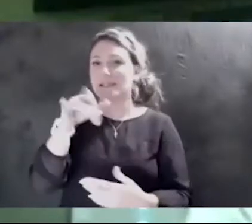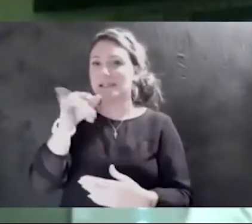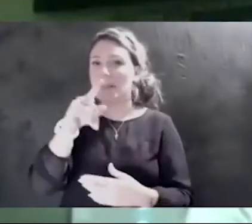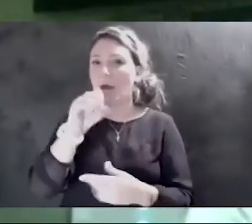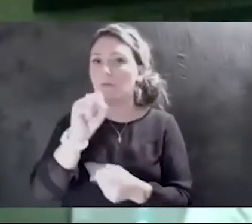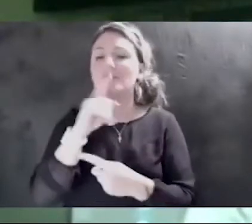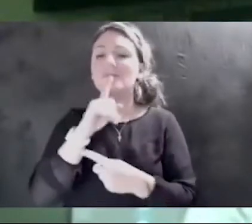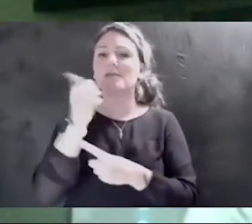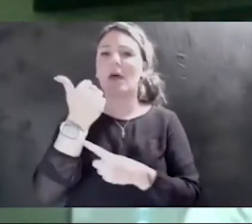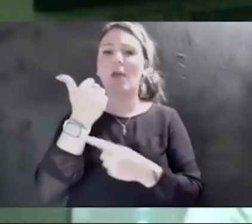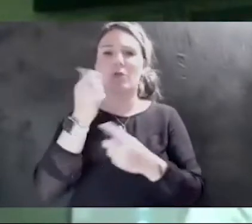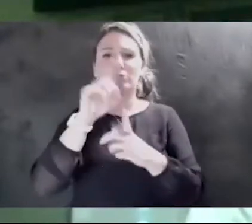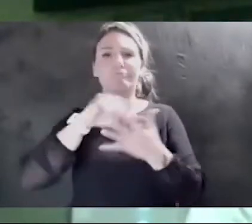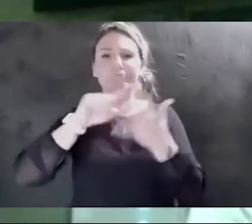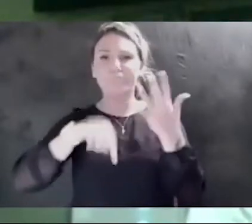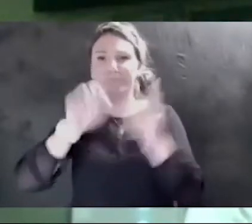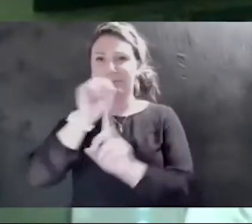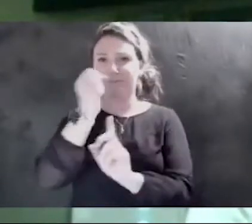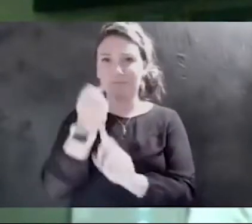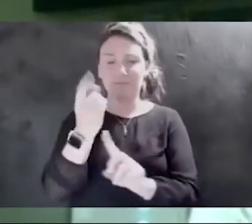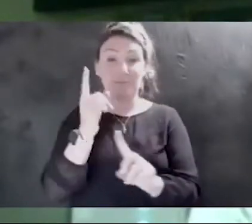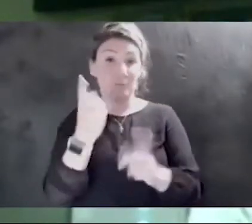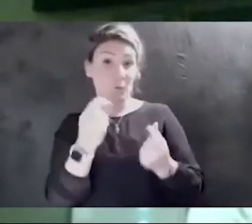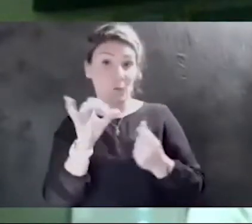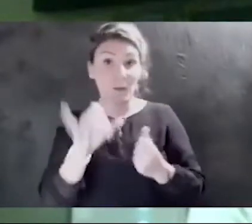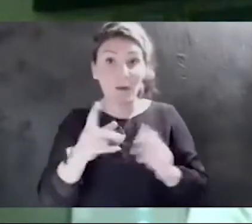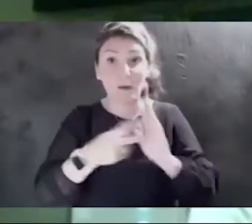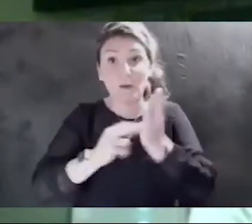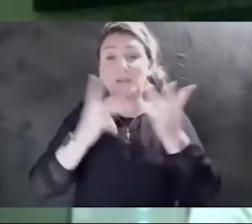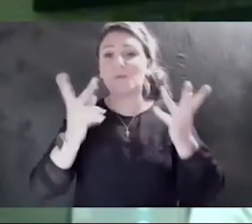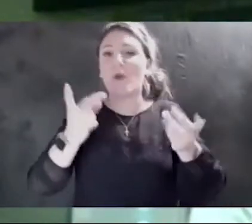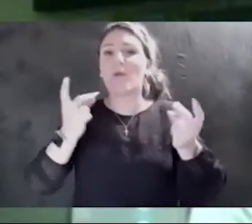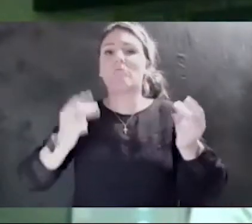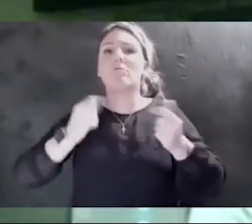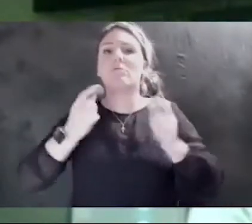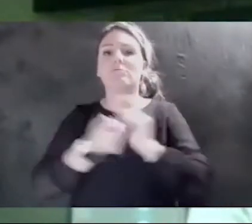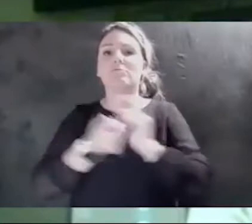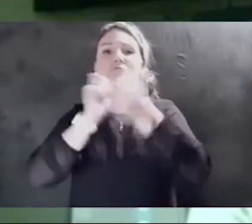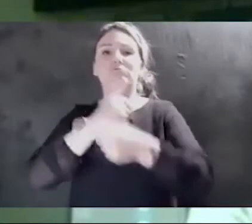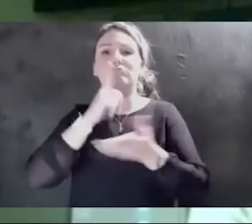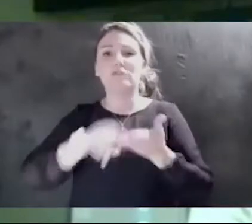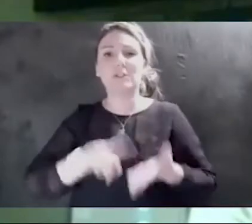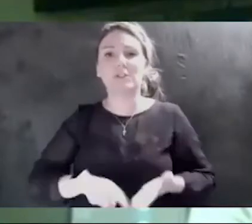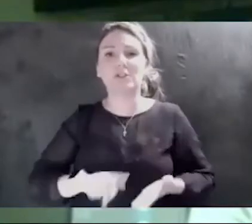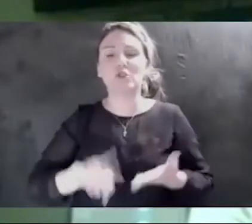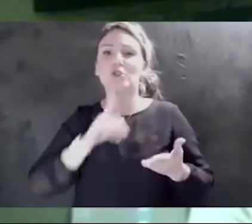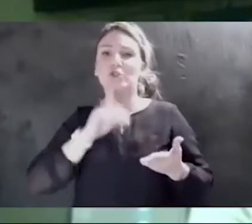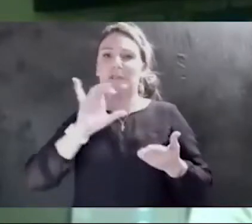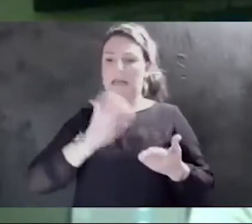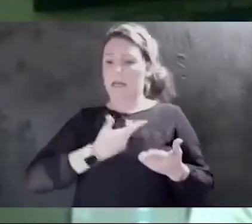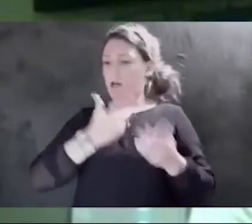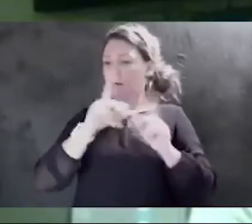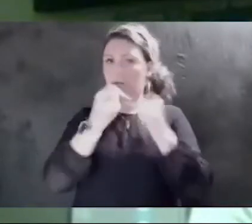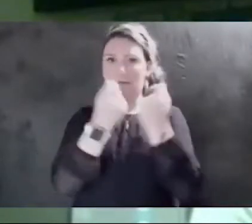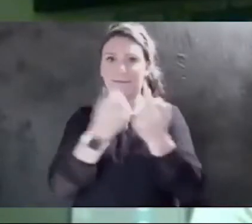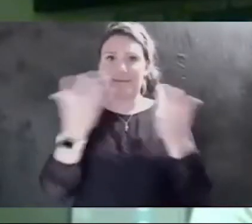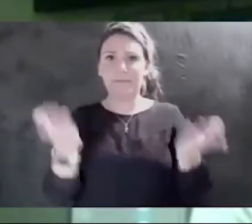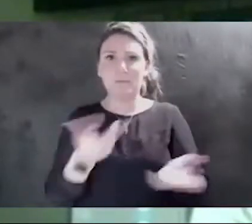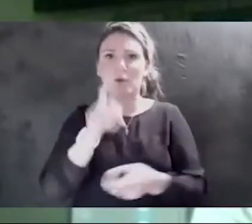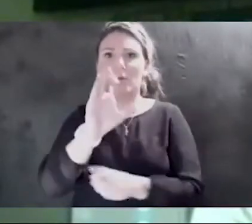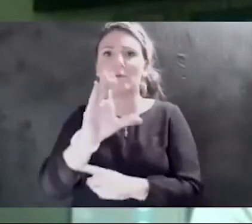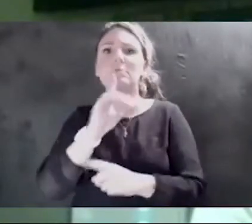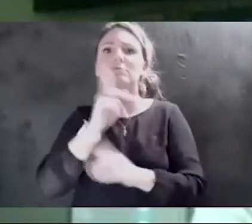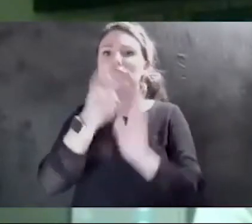do that, it did mean that we were taking the rapidly changing research that our team in Kansas City was